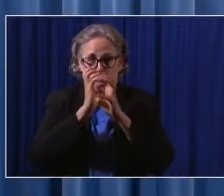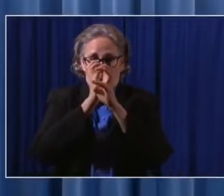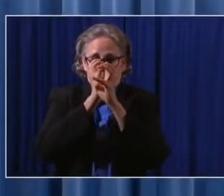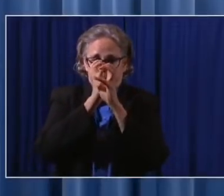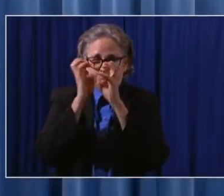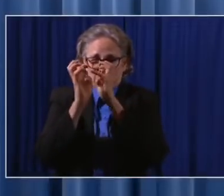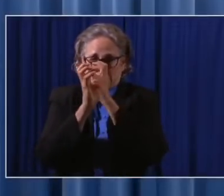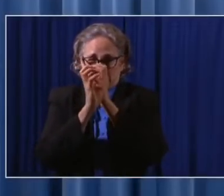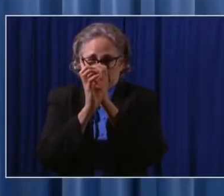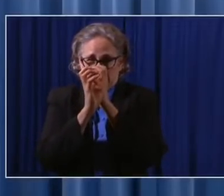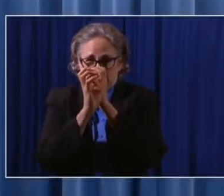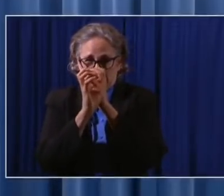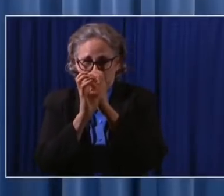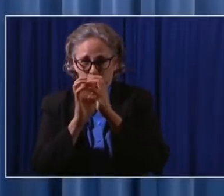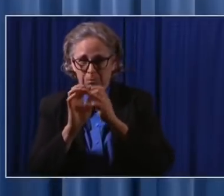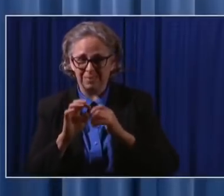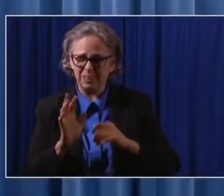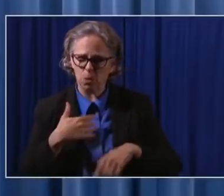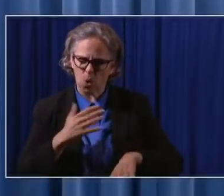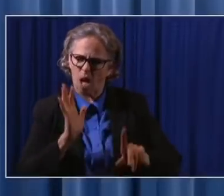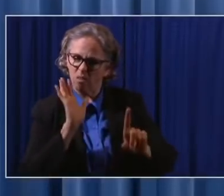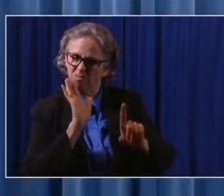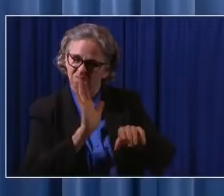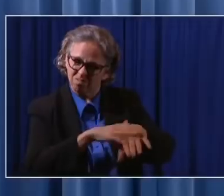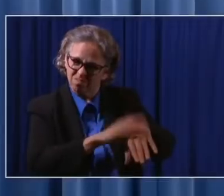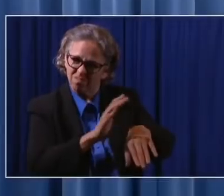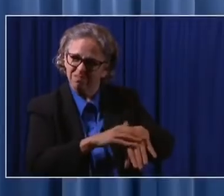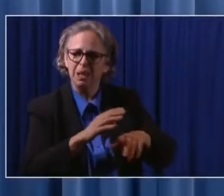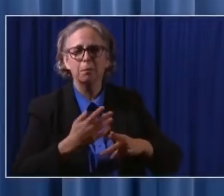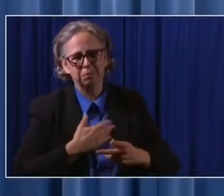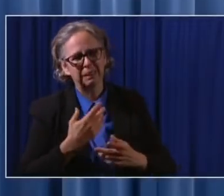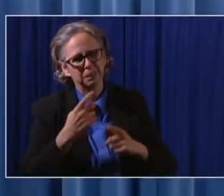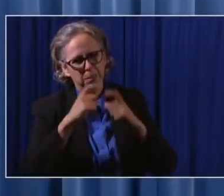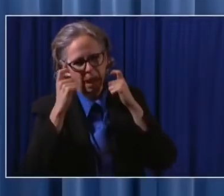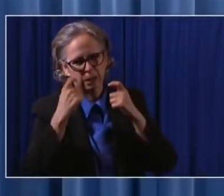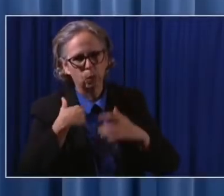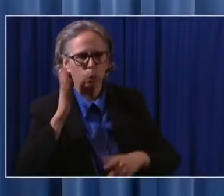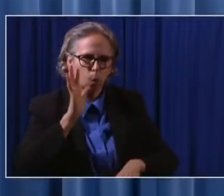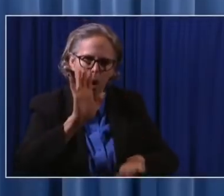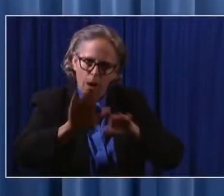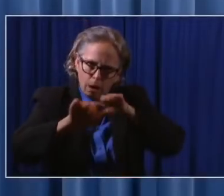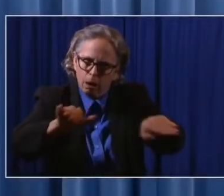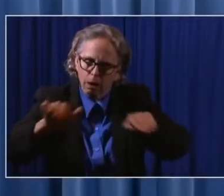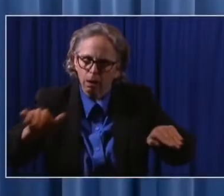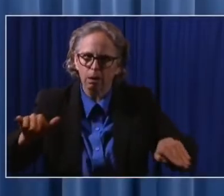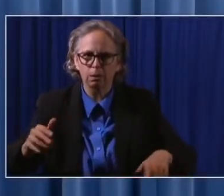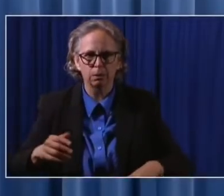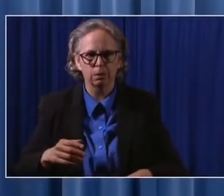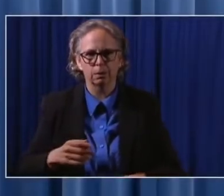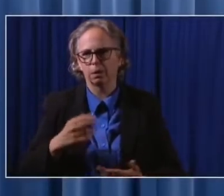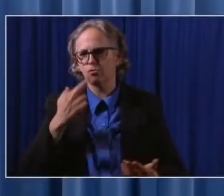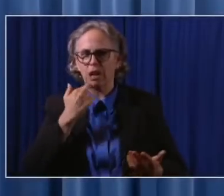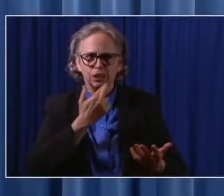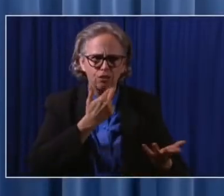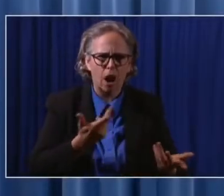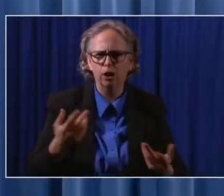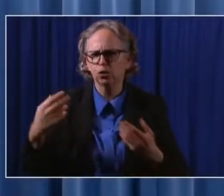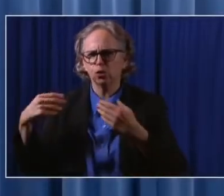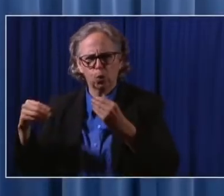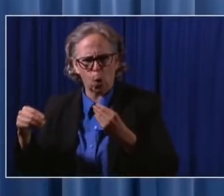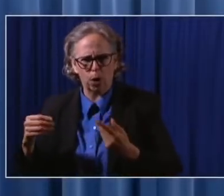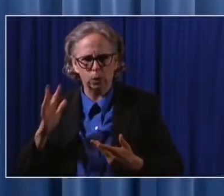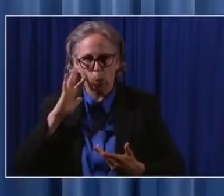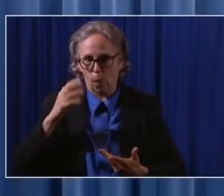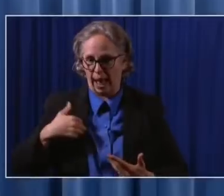put a mask on?" And I'm sure that stores and restaurants will have extra masks, and they'll just say,